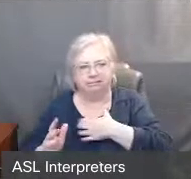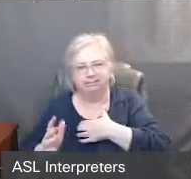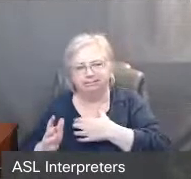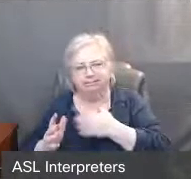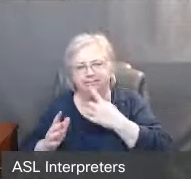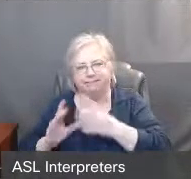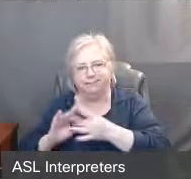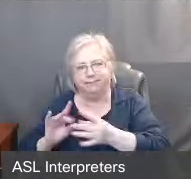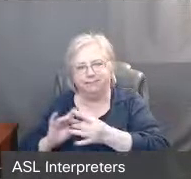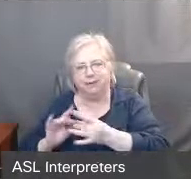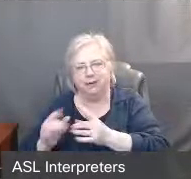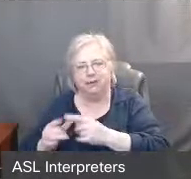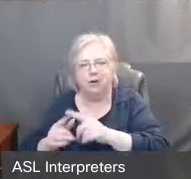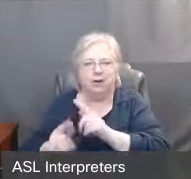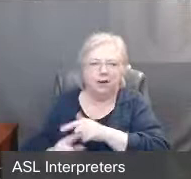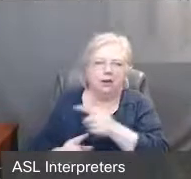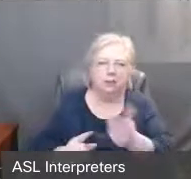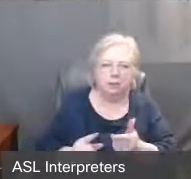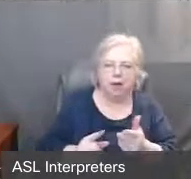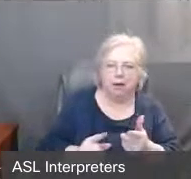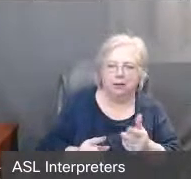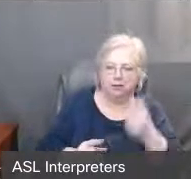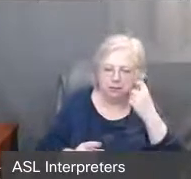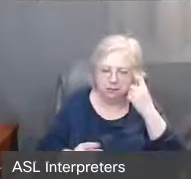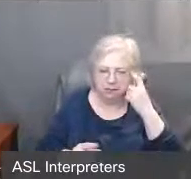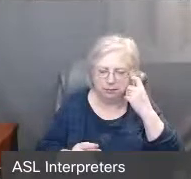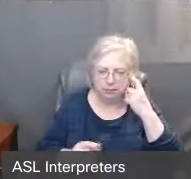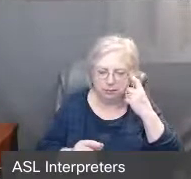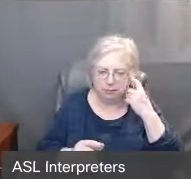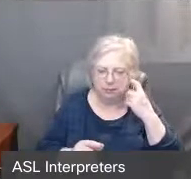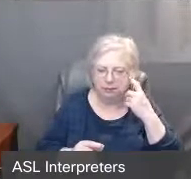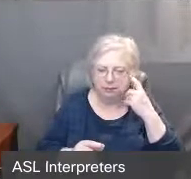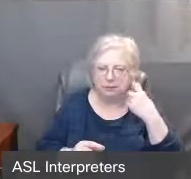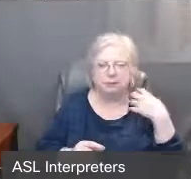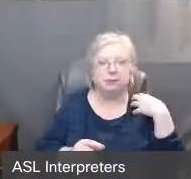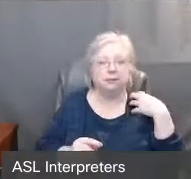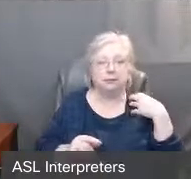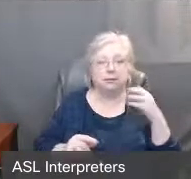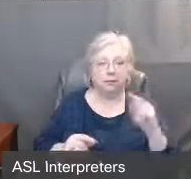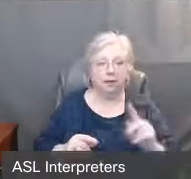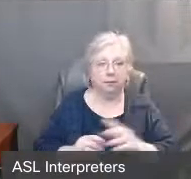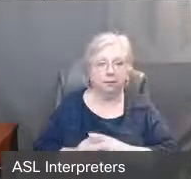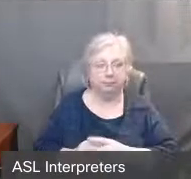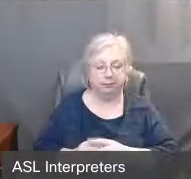I think they're going to adjust. Then we'll come up for our 20 minutes after that. Okay, all right.